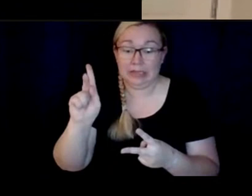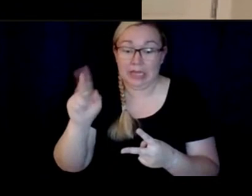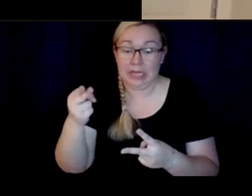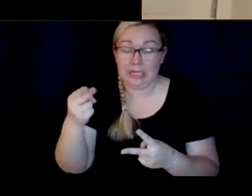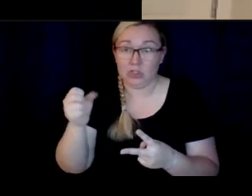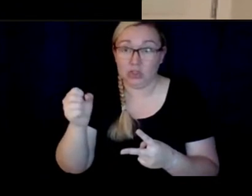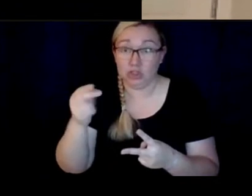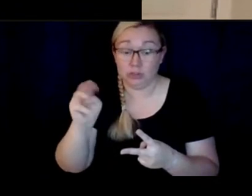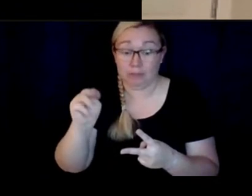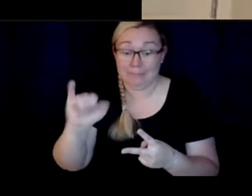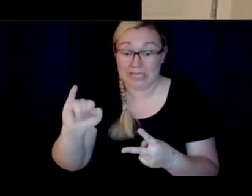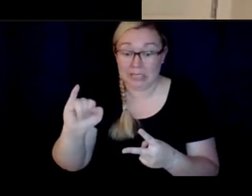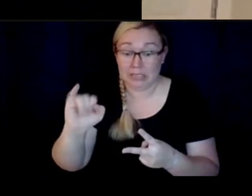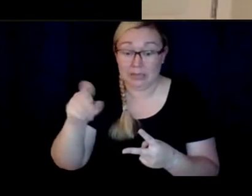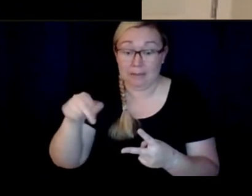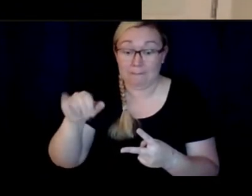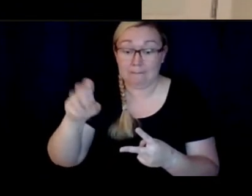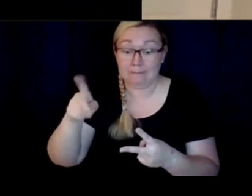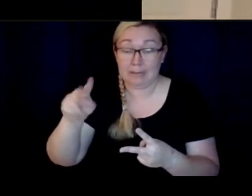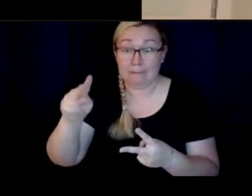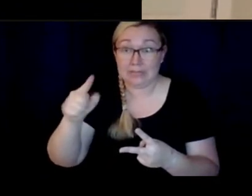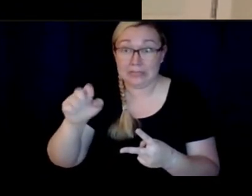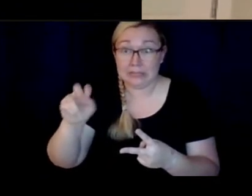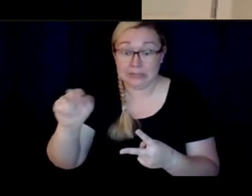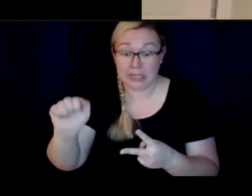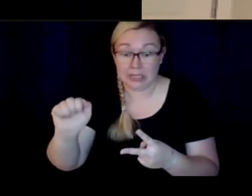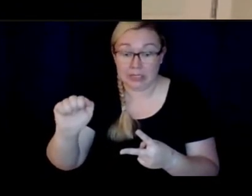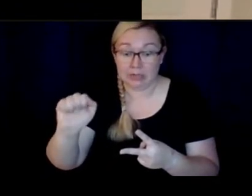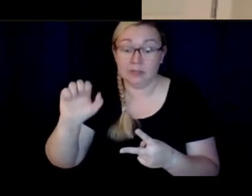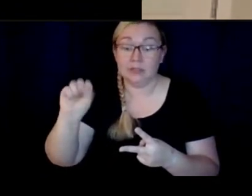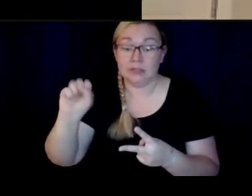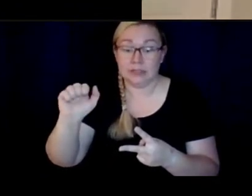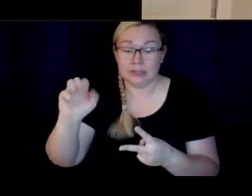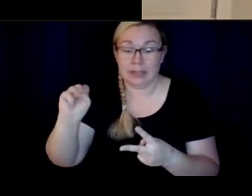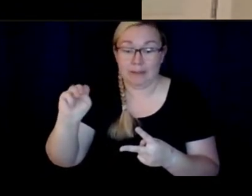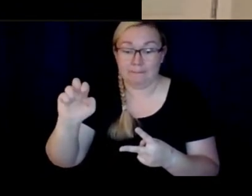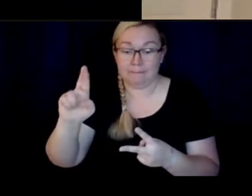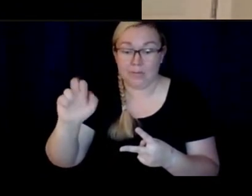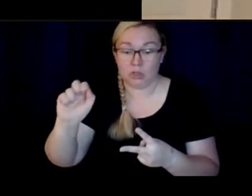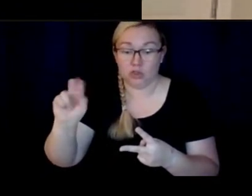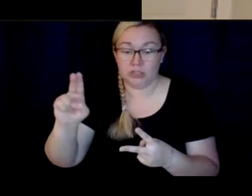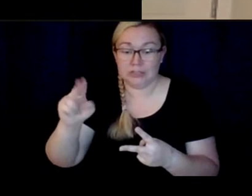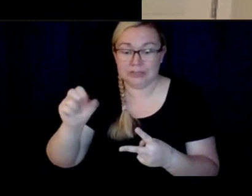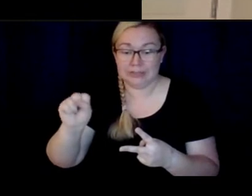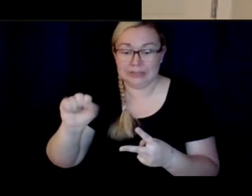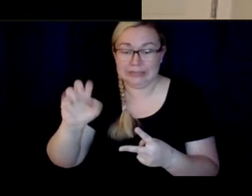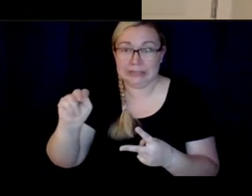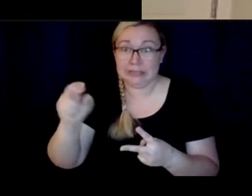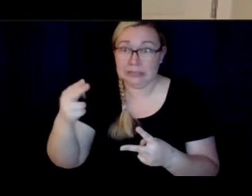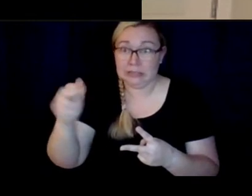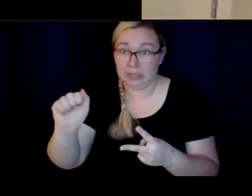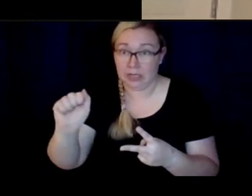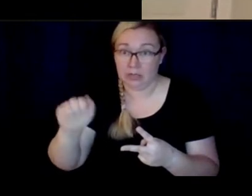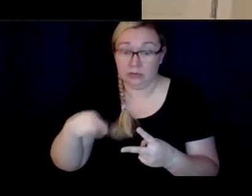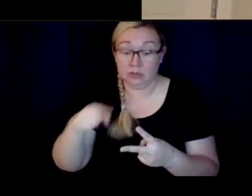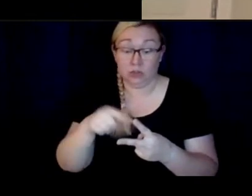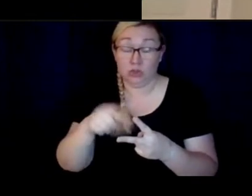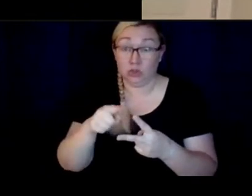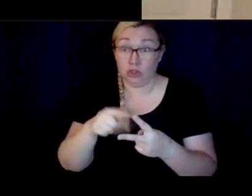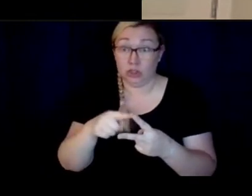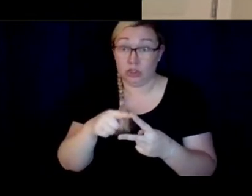Yepsta Sibarasita. So Leah is one of the